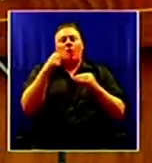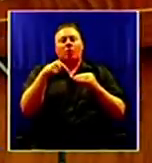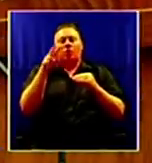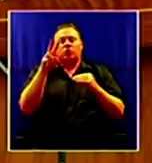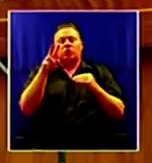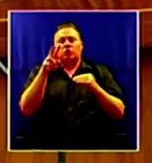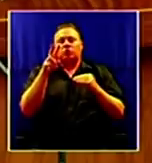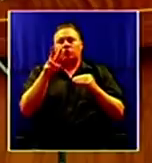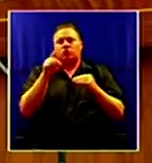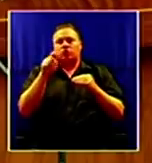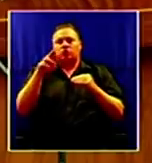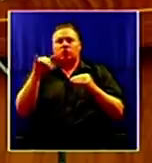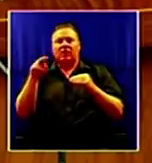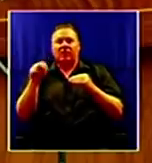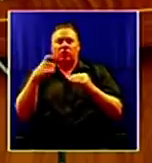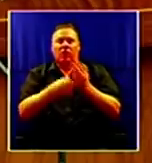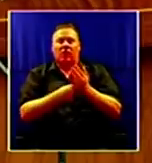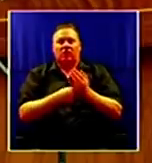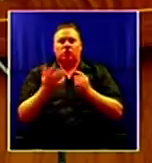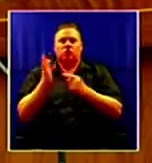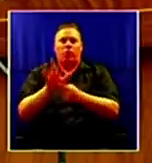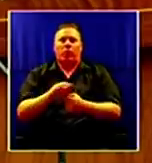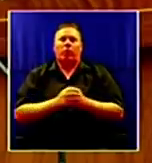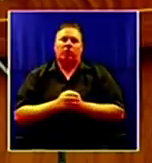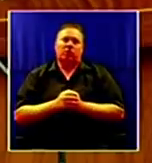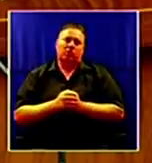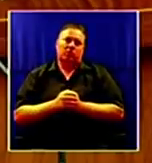2023-24, of the medium-term expenditure framework.